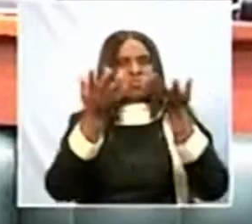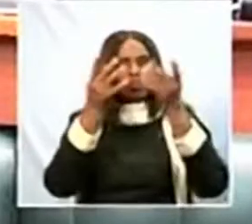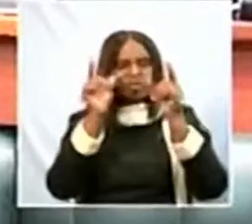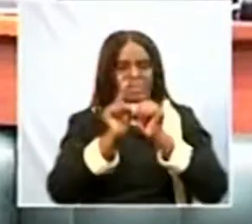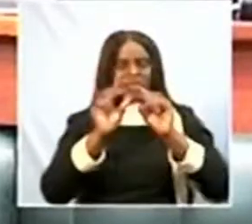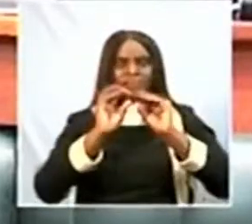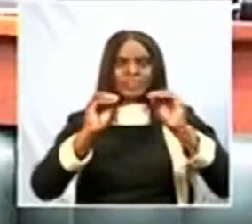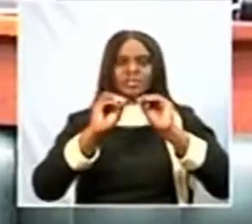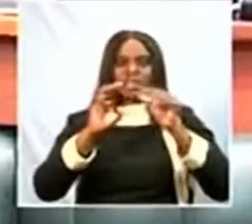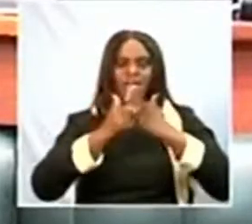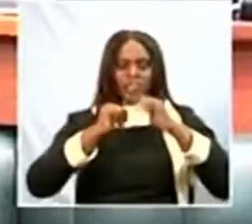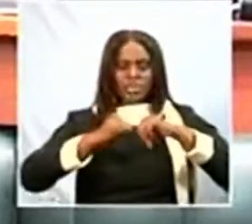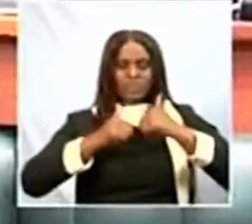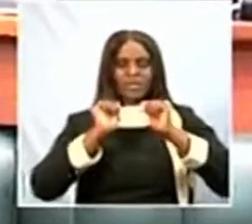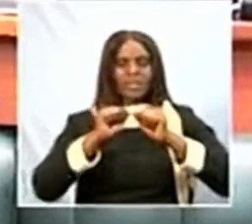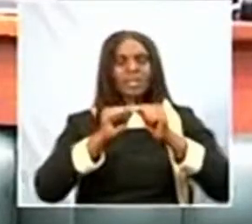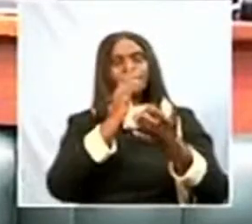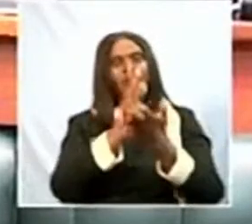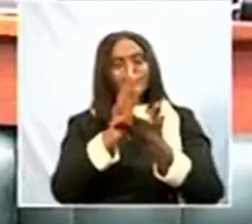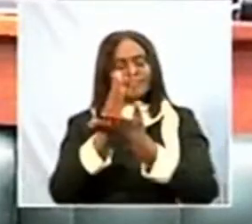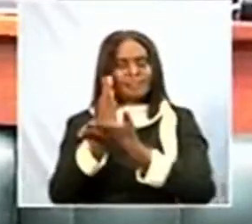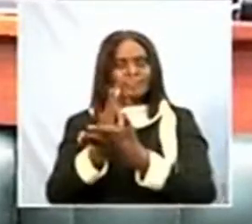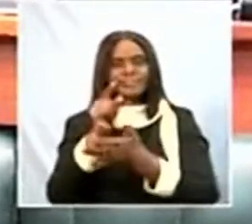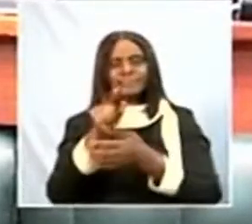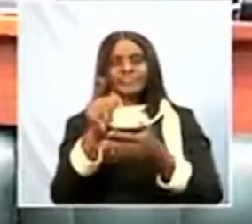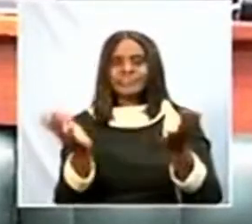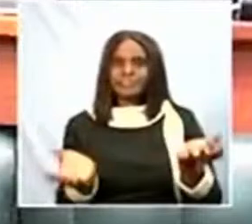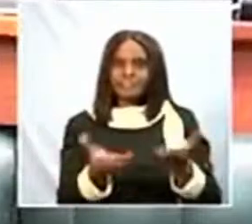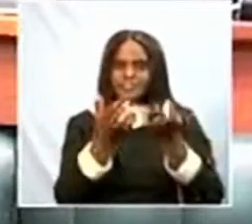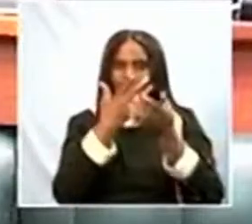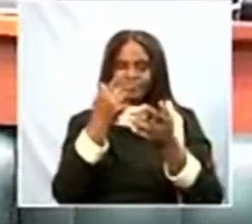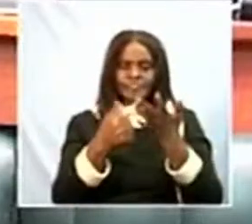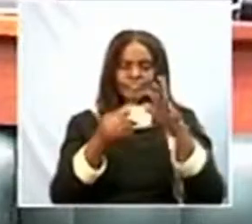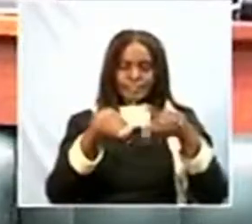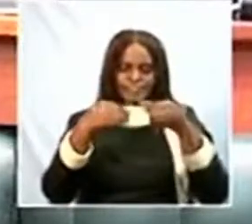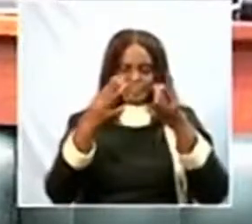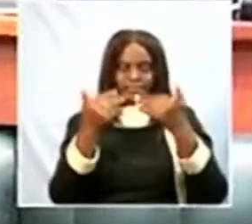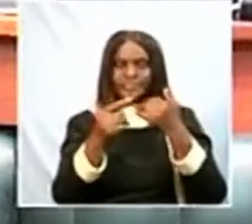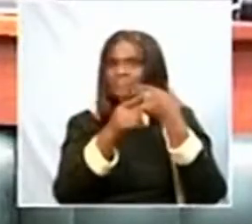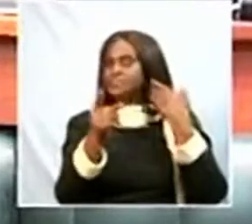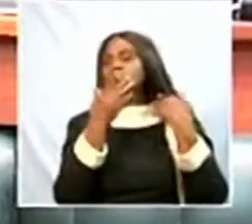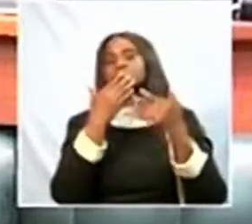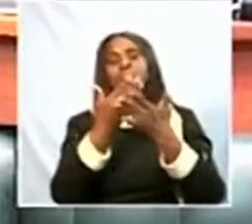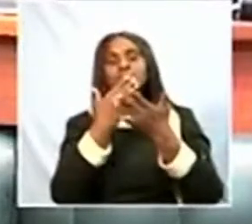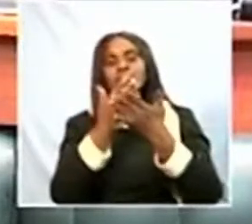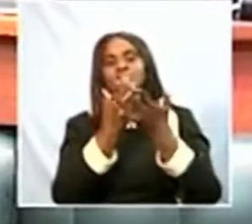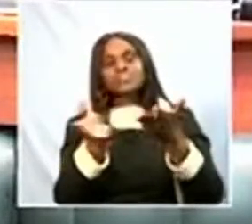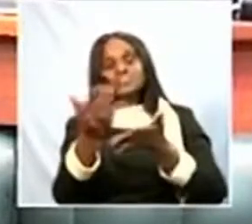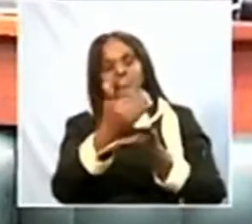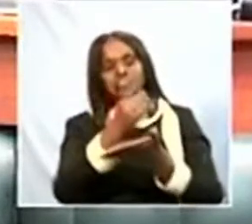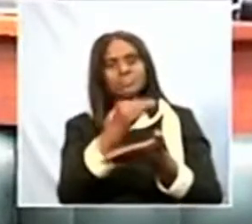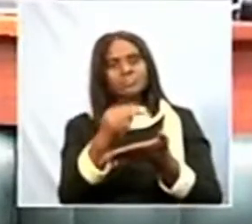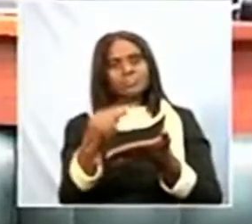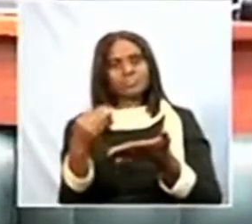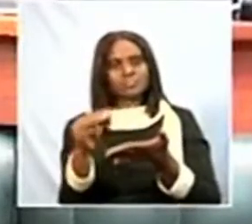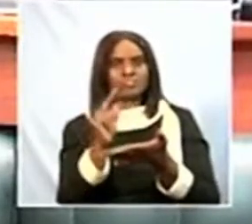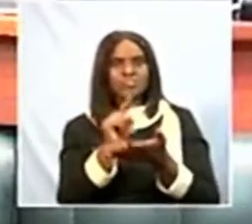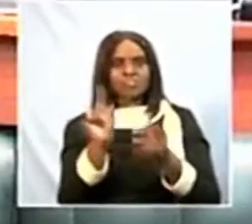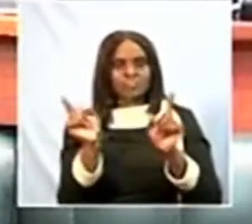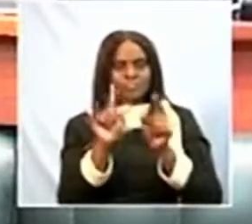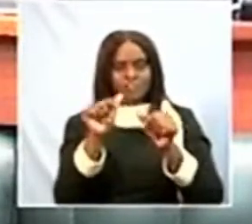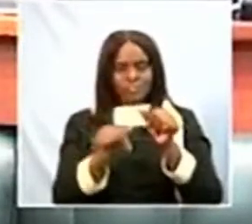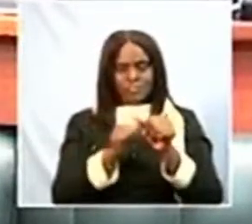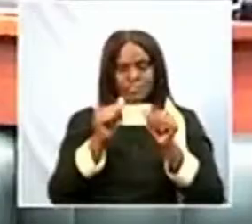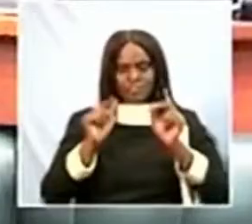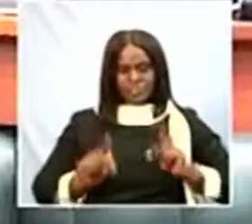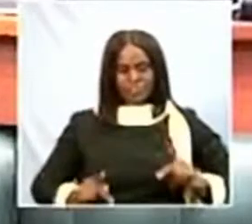on how we can put an end to pollution. Let us provide proper waste collection materials where each and